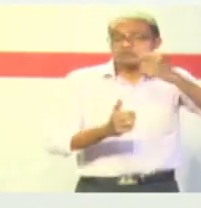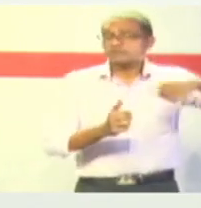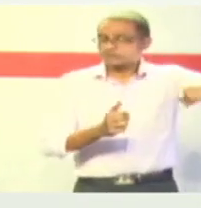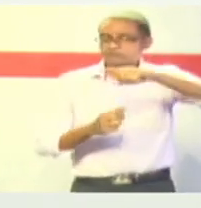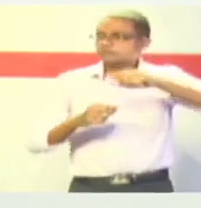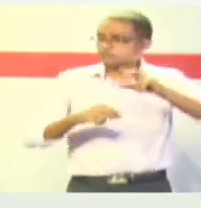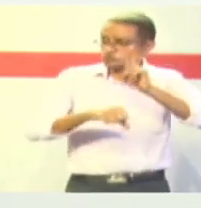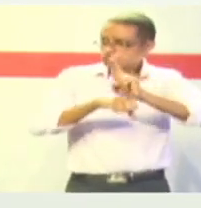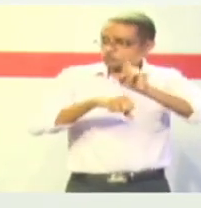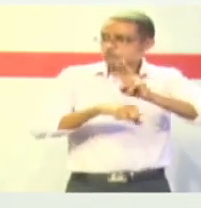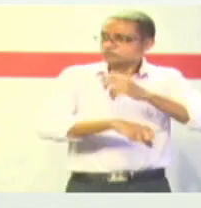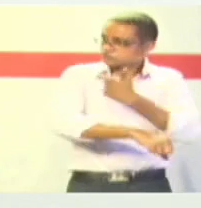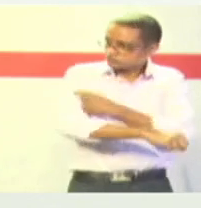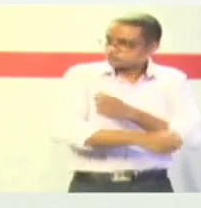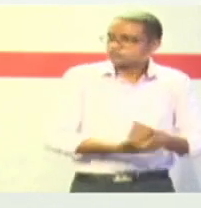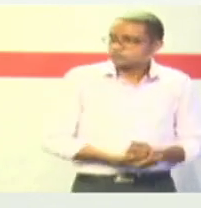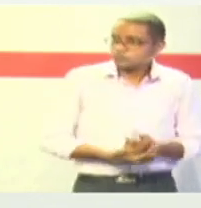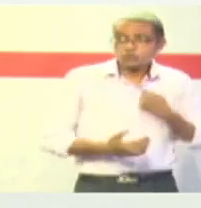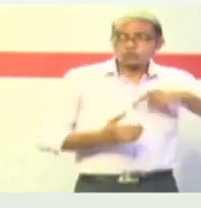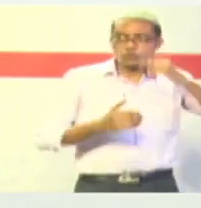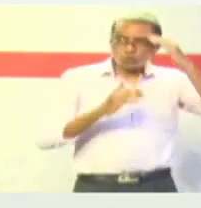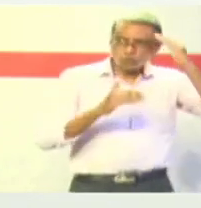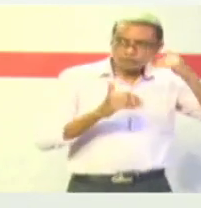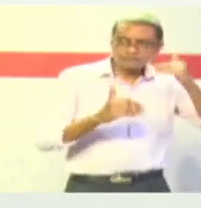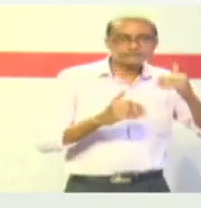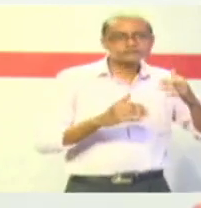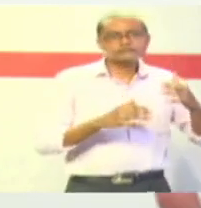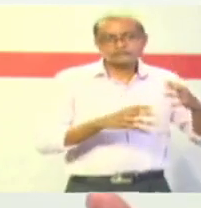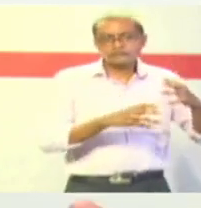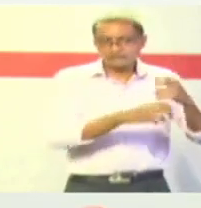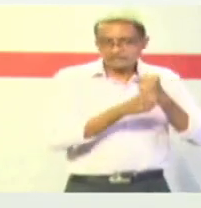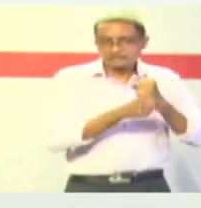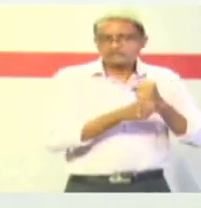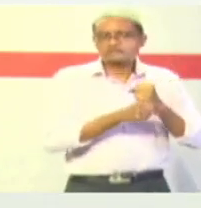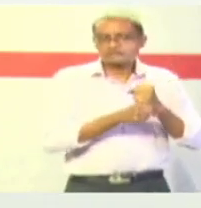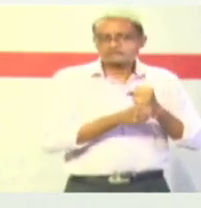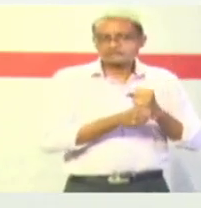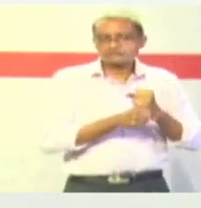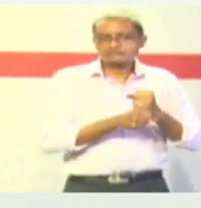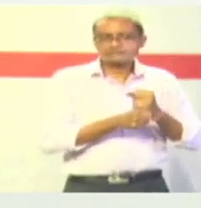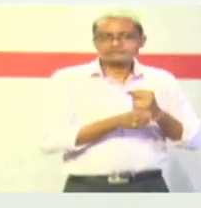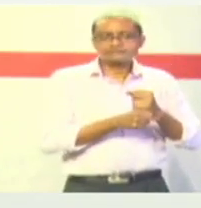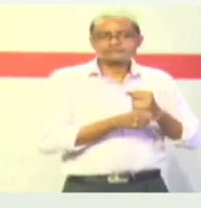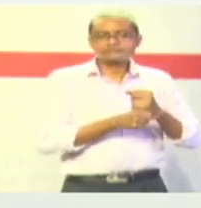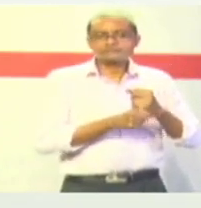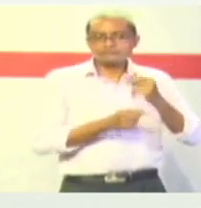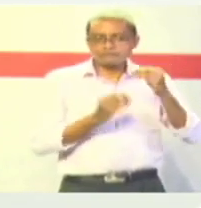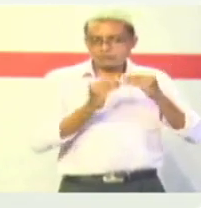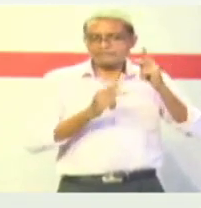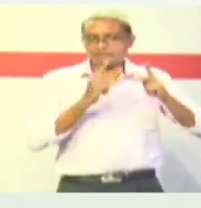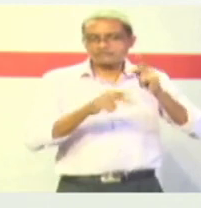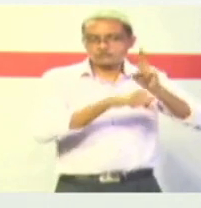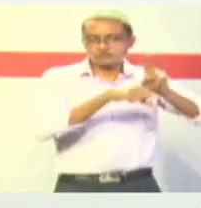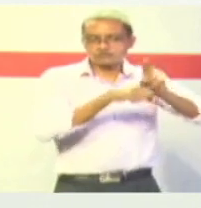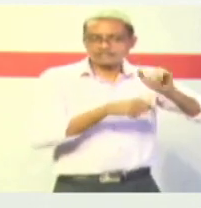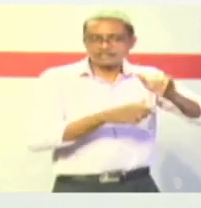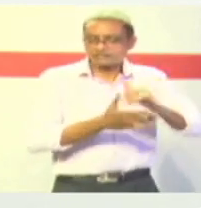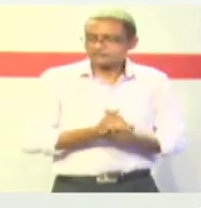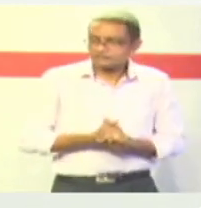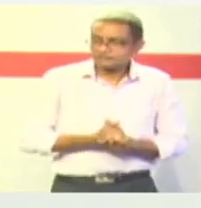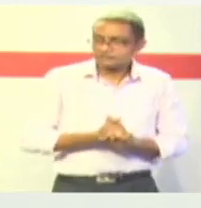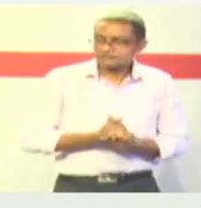by Sinopharm. So if you're expecting to get proportionally breakthroughs, you will tend to get it more in that particular group than anybody else. But we have